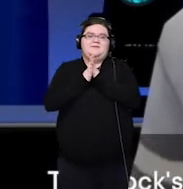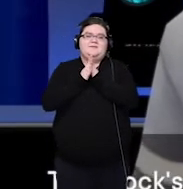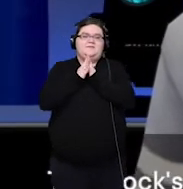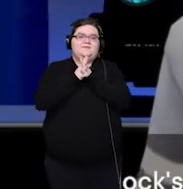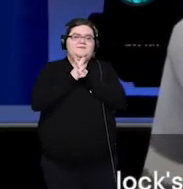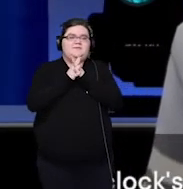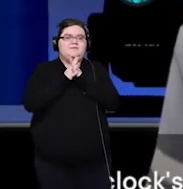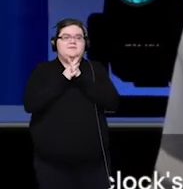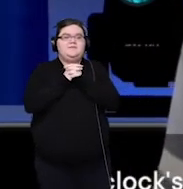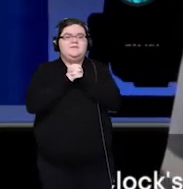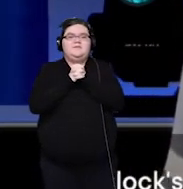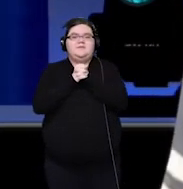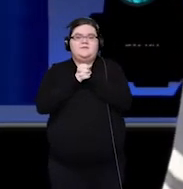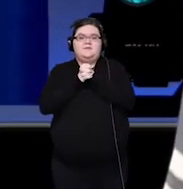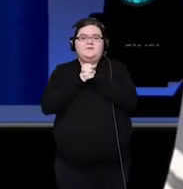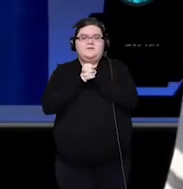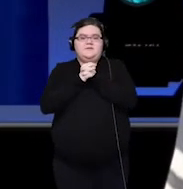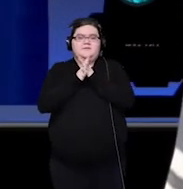Let's go.